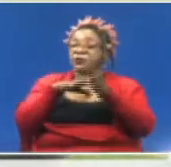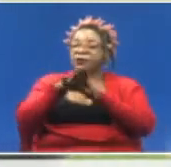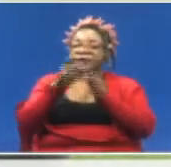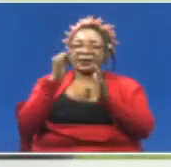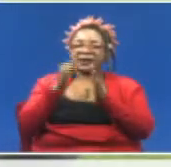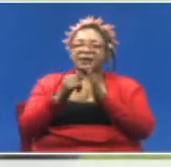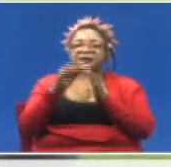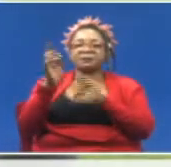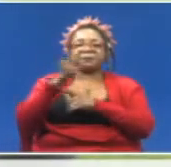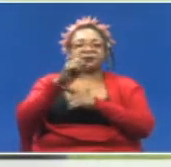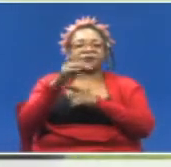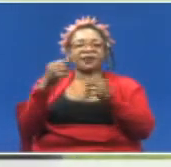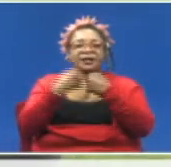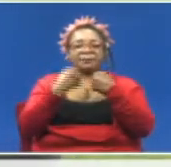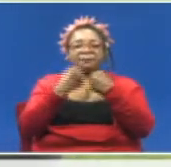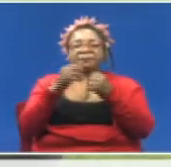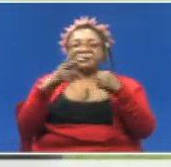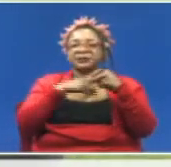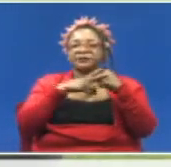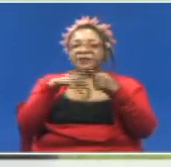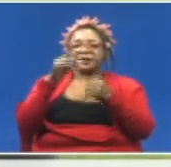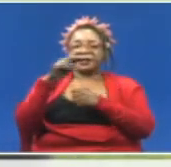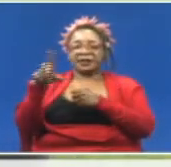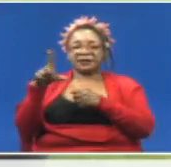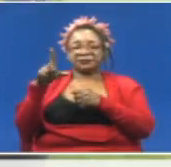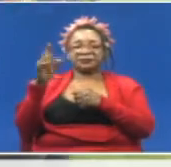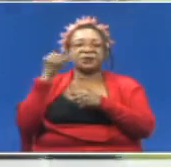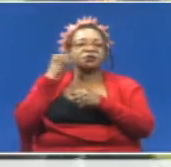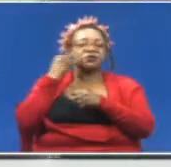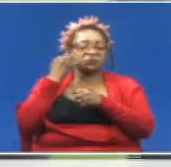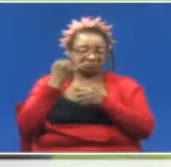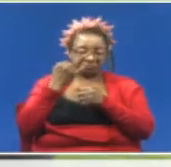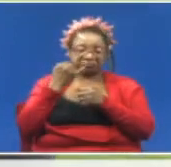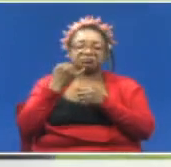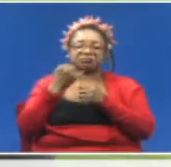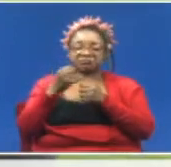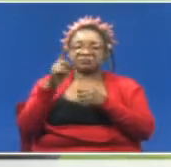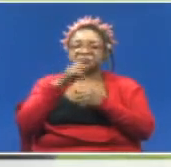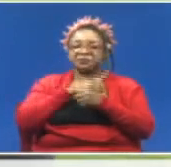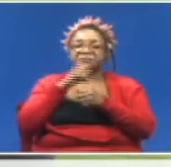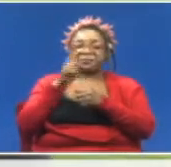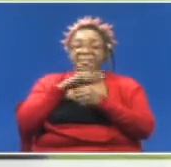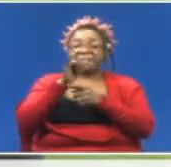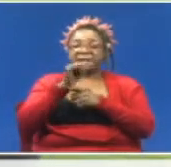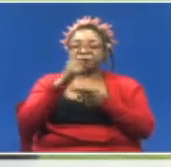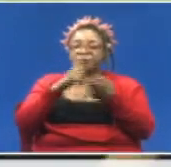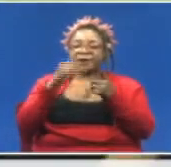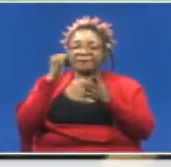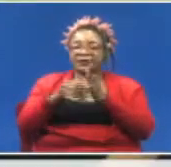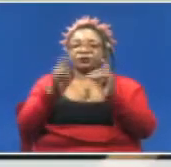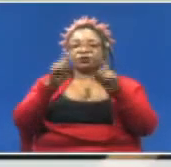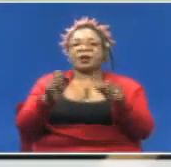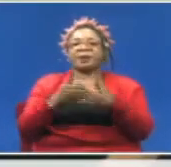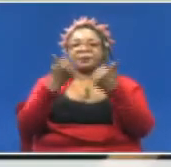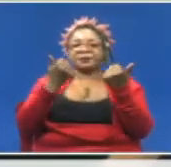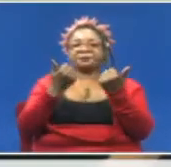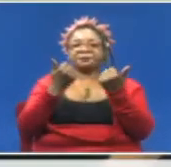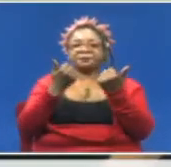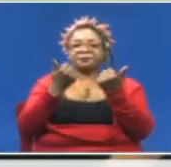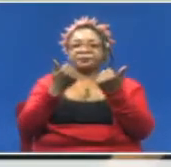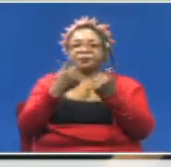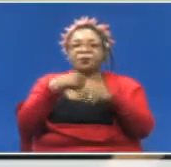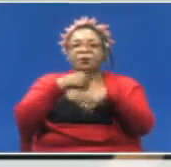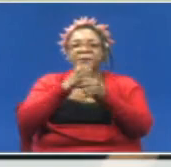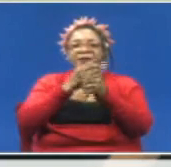of the game, 7-8. Nakuru really gave us a run, and I think that is what a final should be. We need to ensure we sharpen more